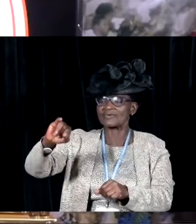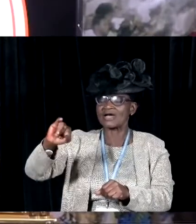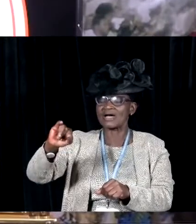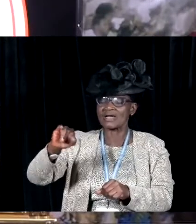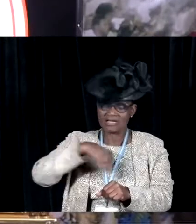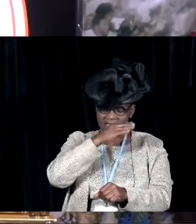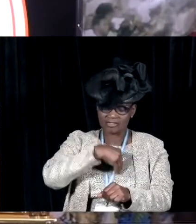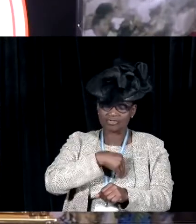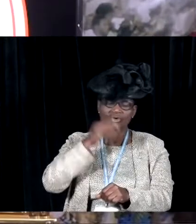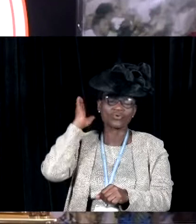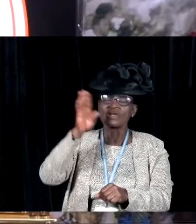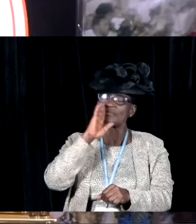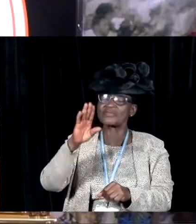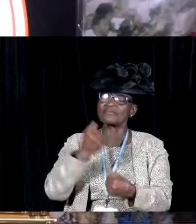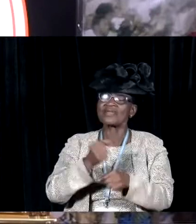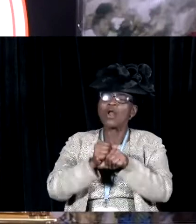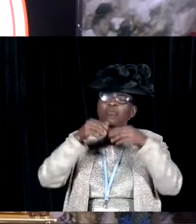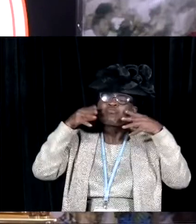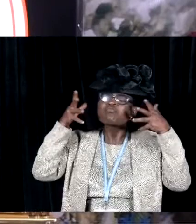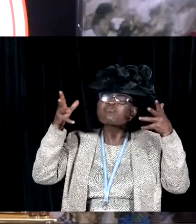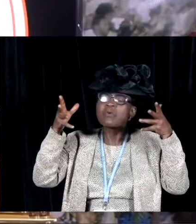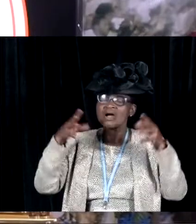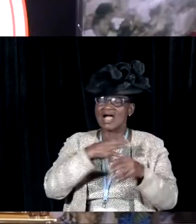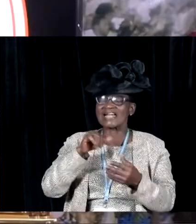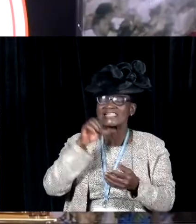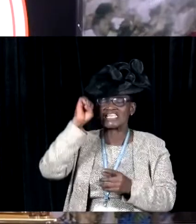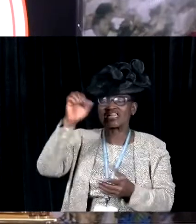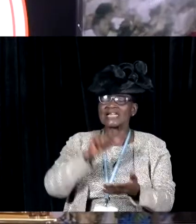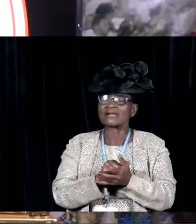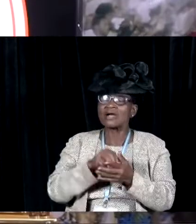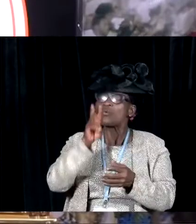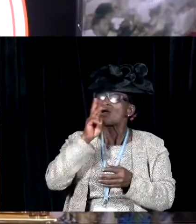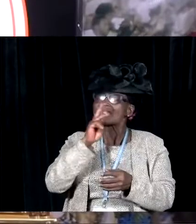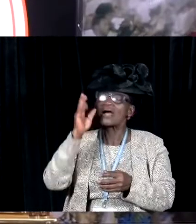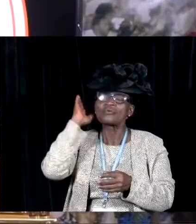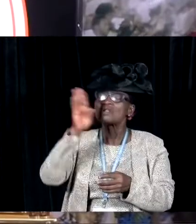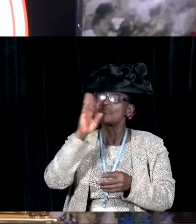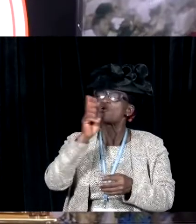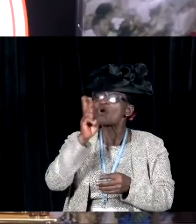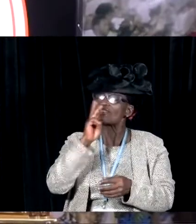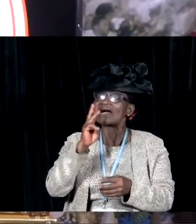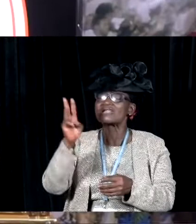be made fat, and he that waters shall be watered himself.